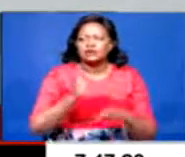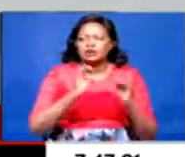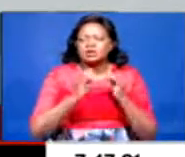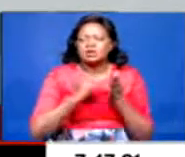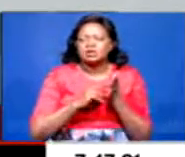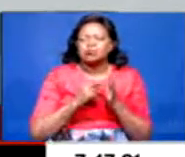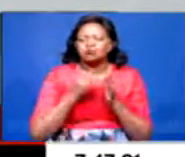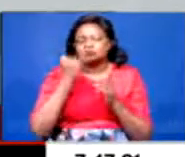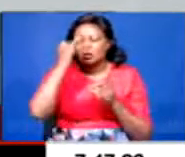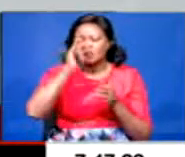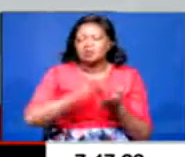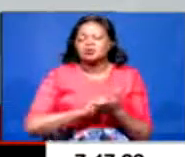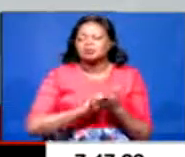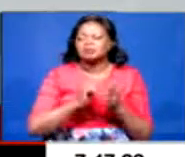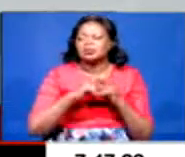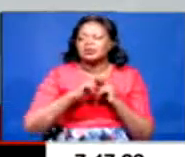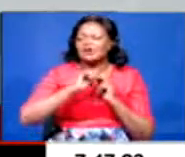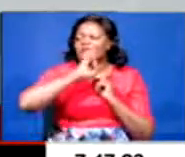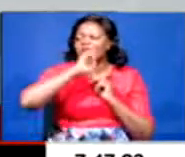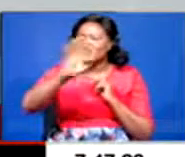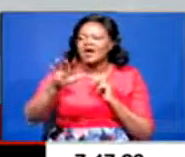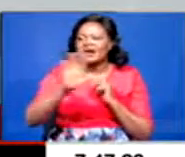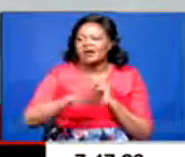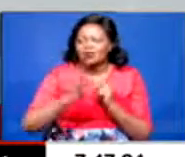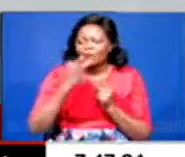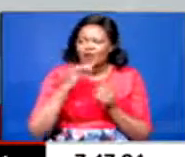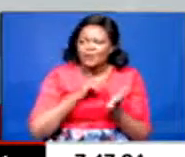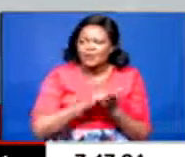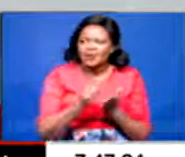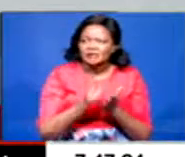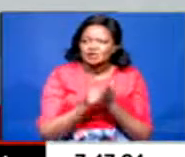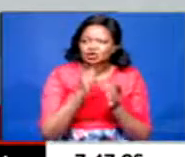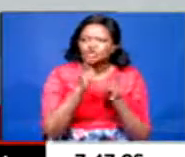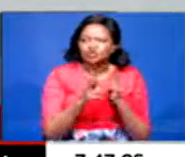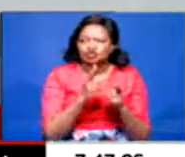start with the most far-flung places, because printing the 22